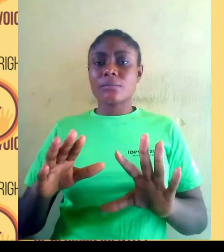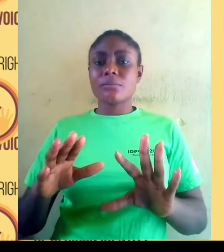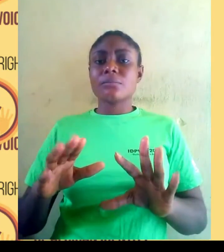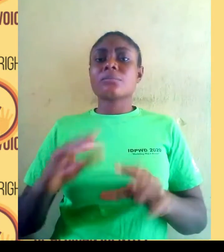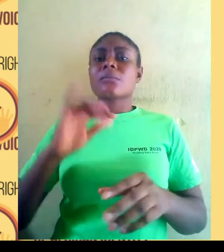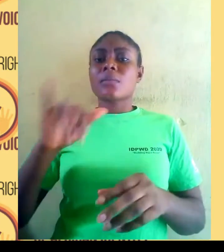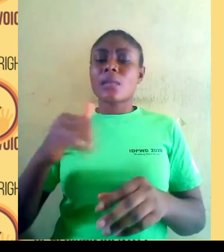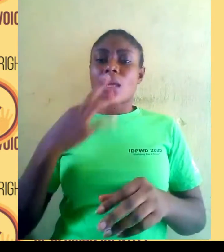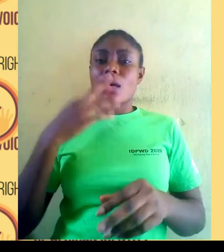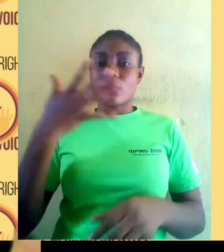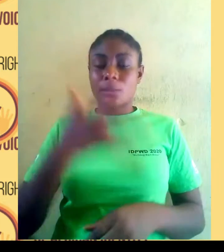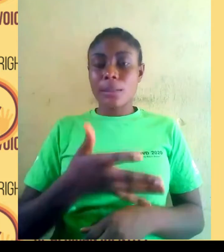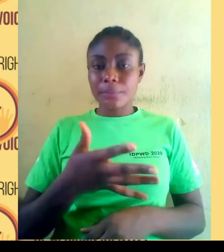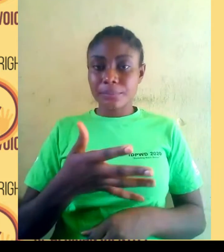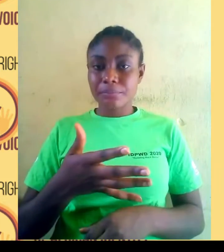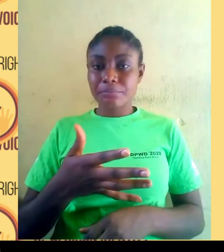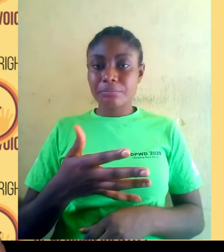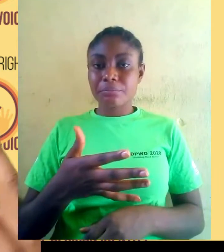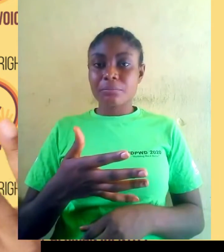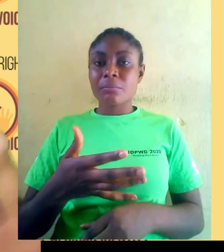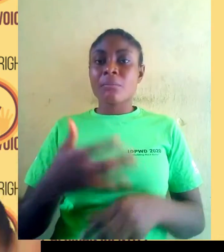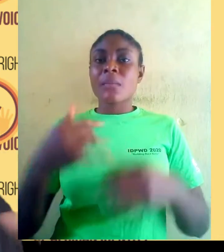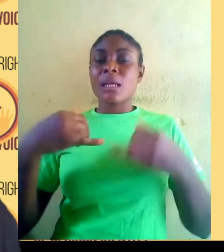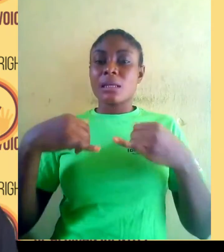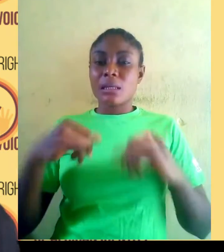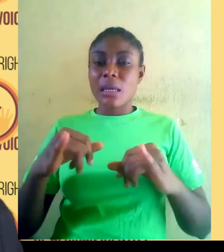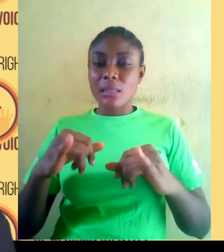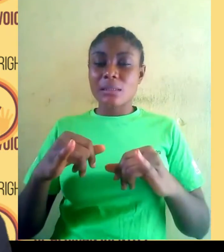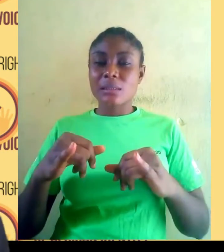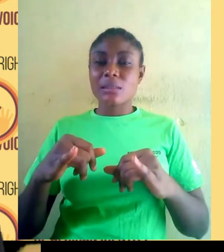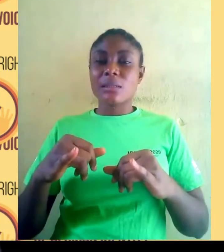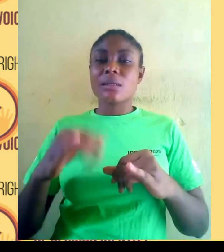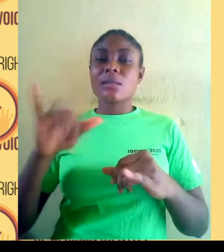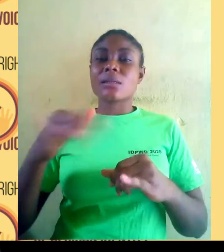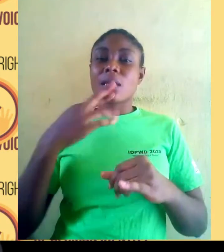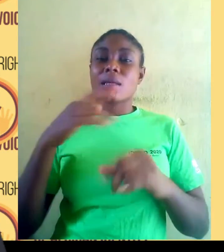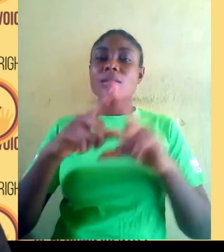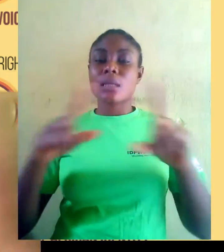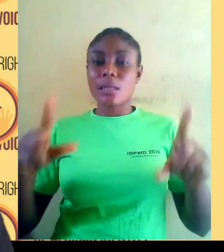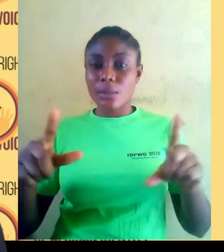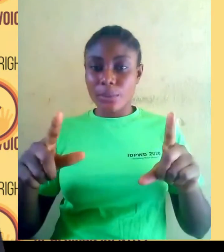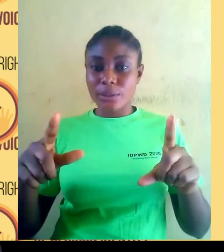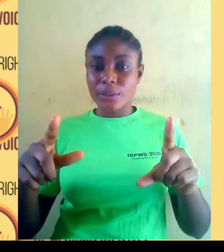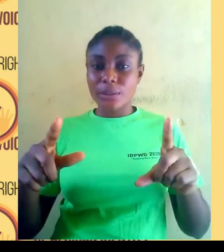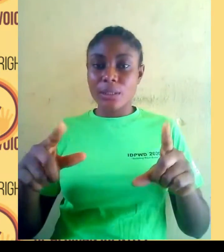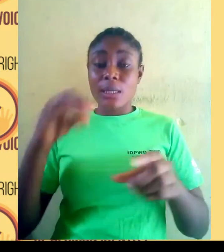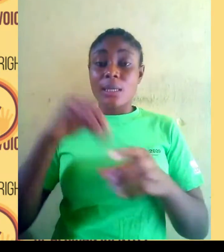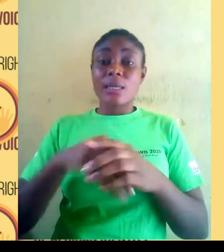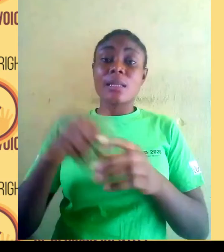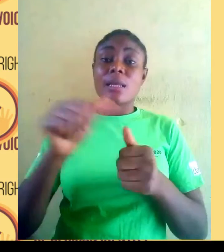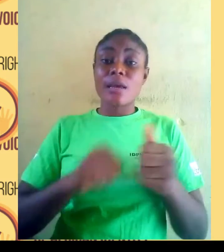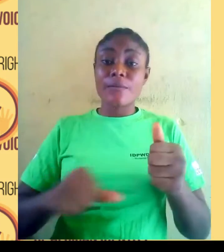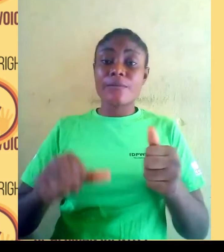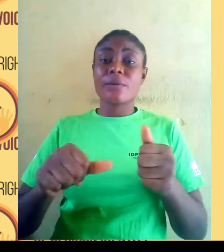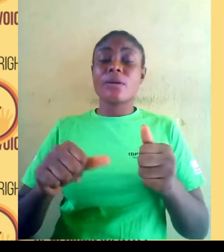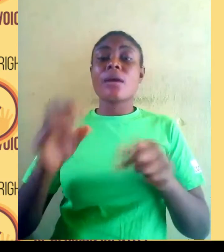they are there. Yet there is sign language, let me say, in every